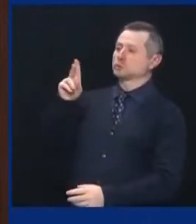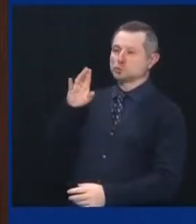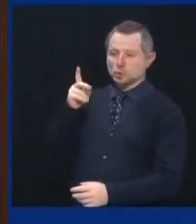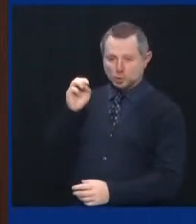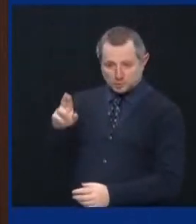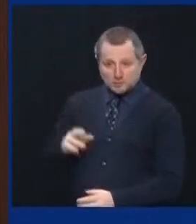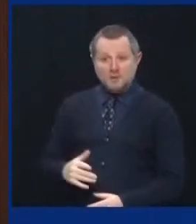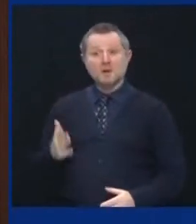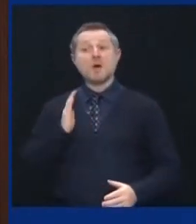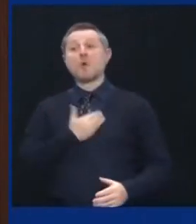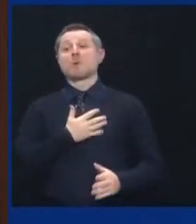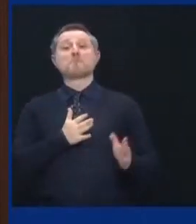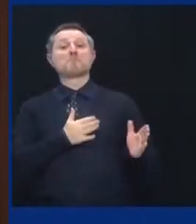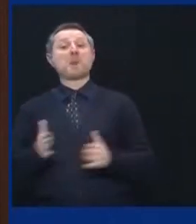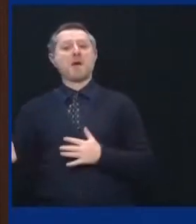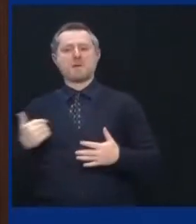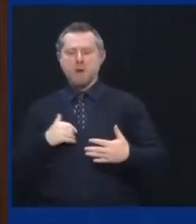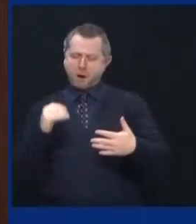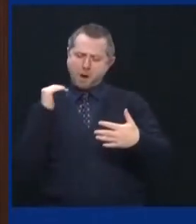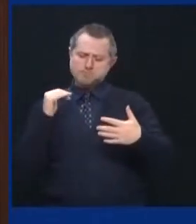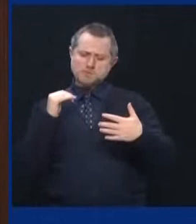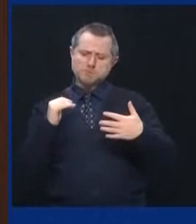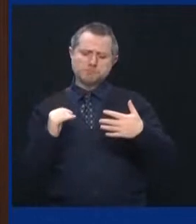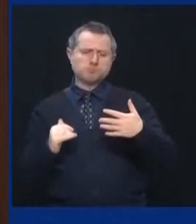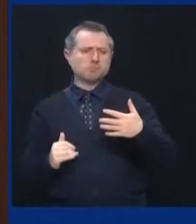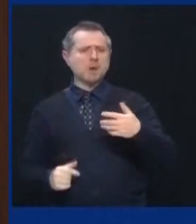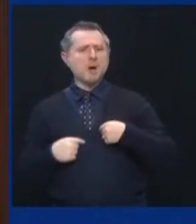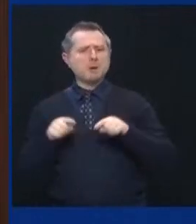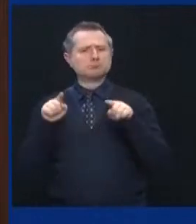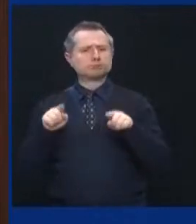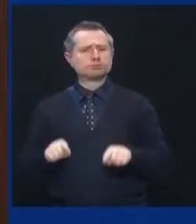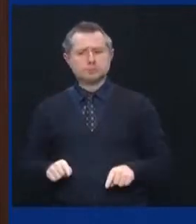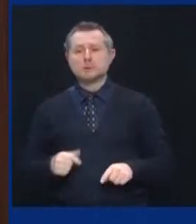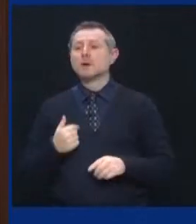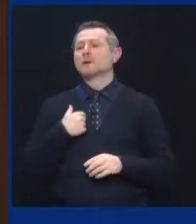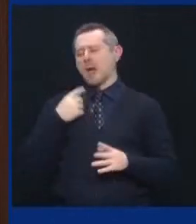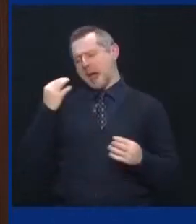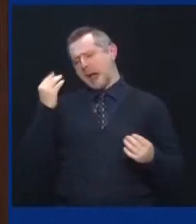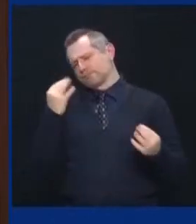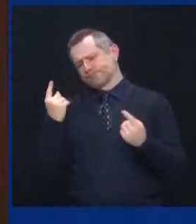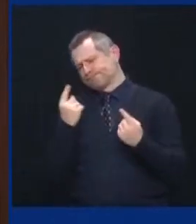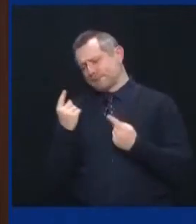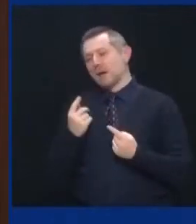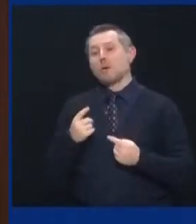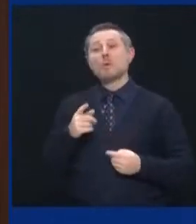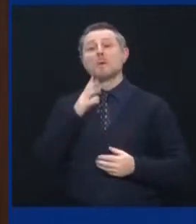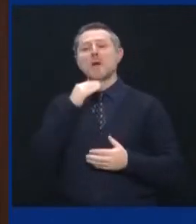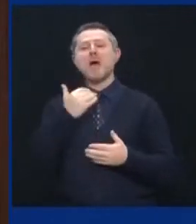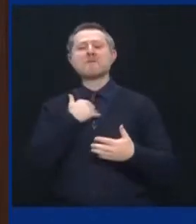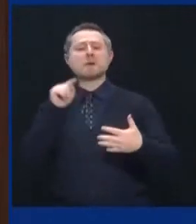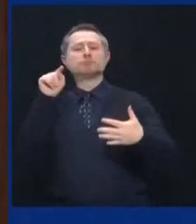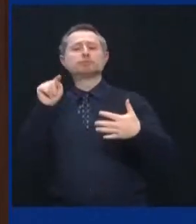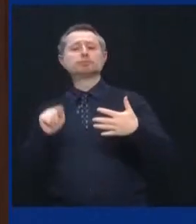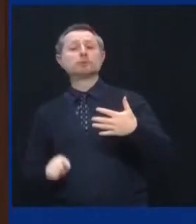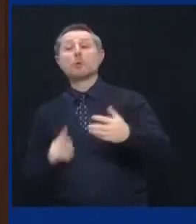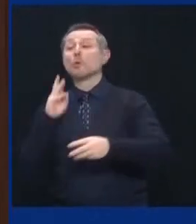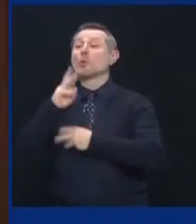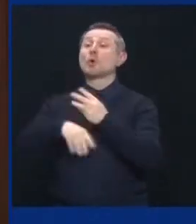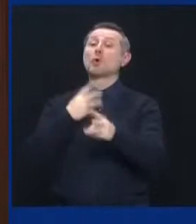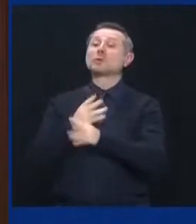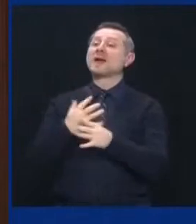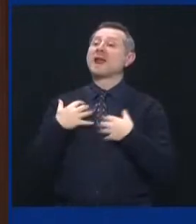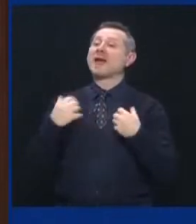in place were take into account all of the guidance that we have, both from the World Health Organization, from